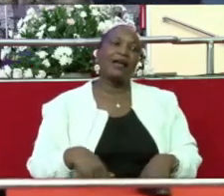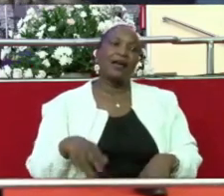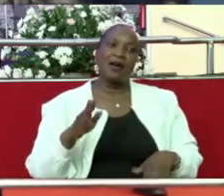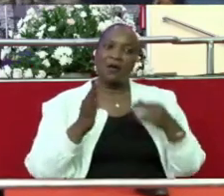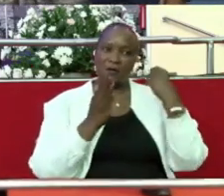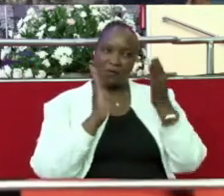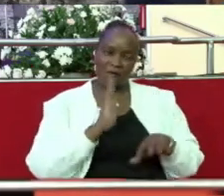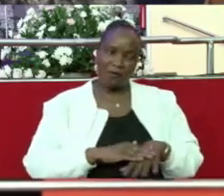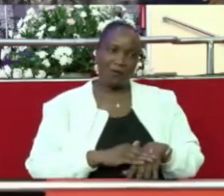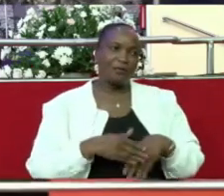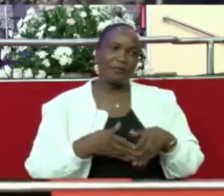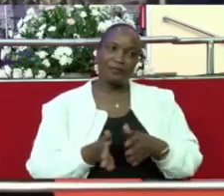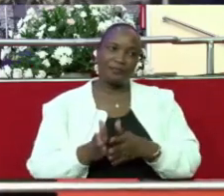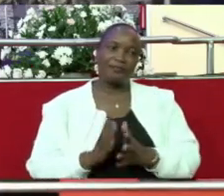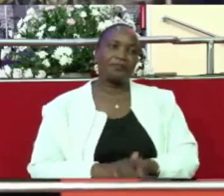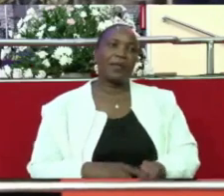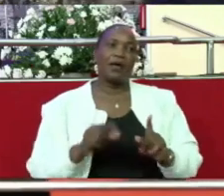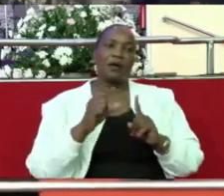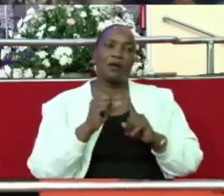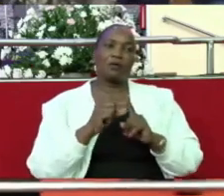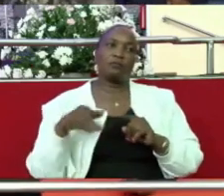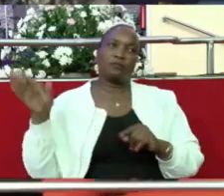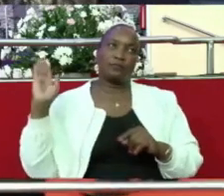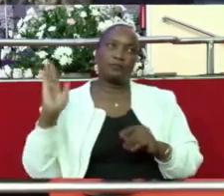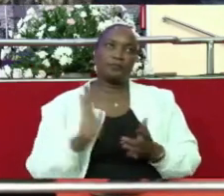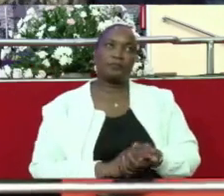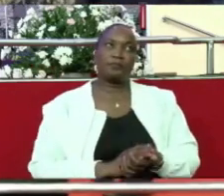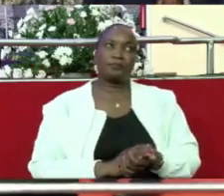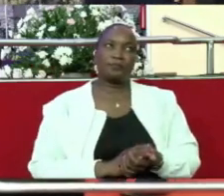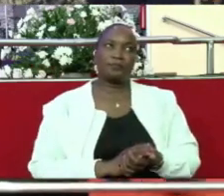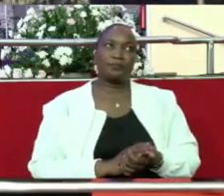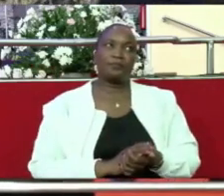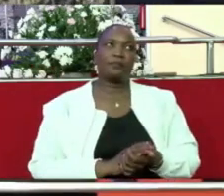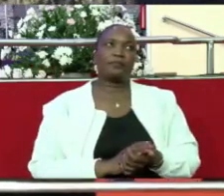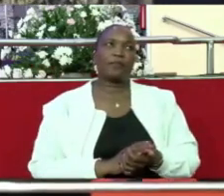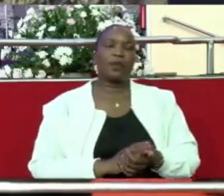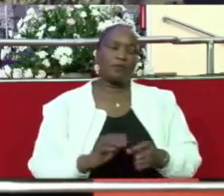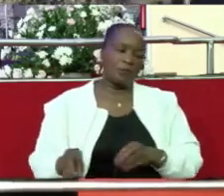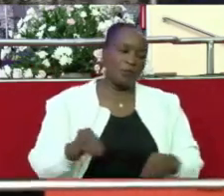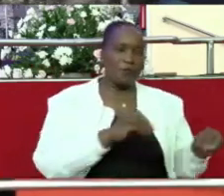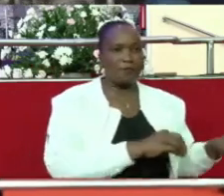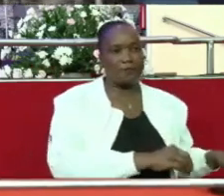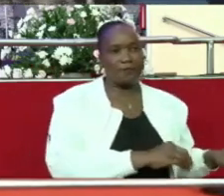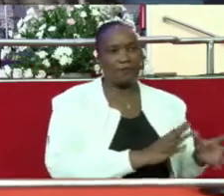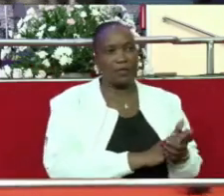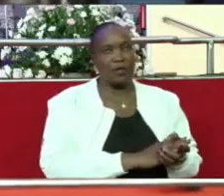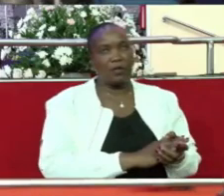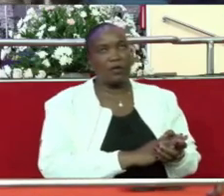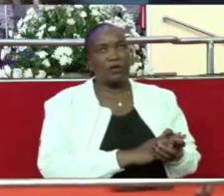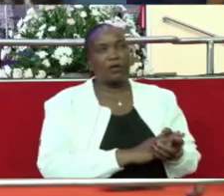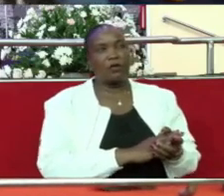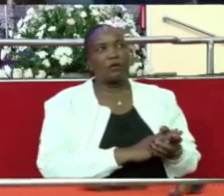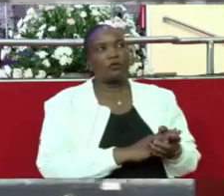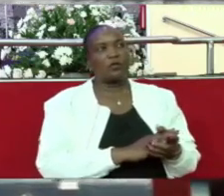Hallelujah. Hallelujah. The word of God. Neno la Mungu. If we are to move from where we are. Kama tutasonga kutoka tuliko. So that our